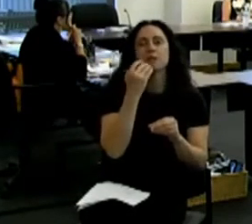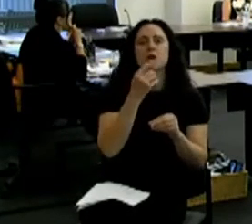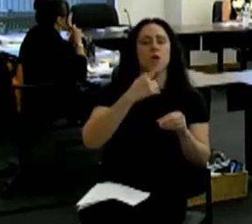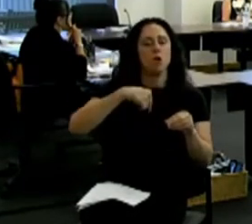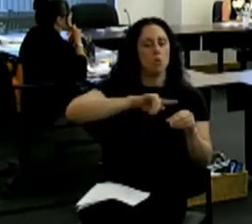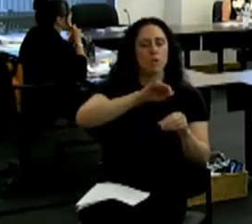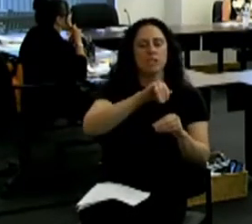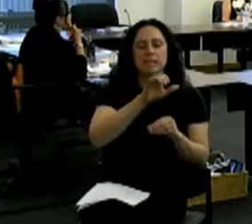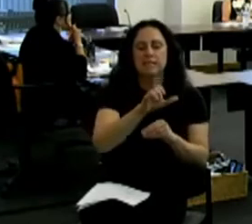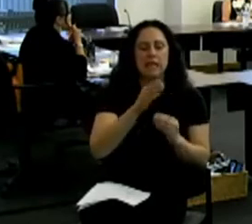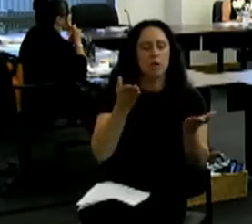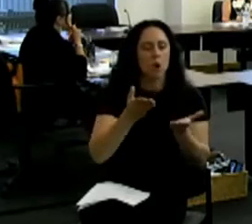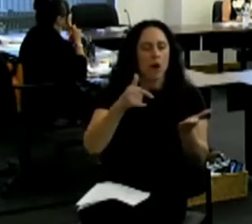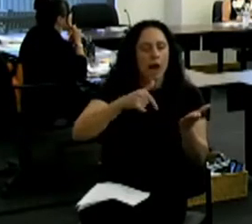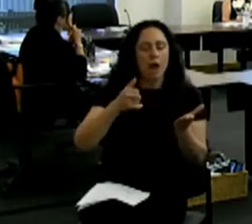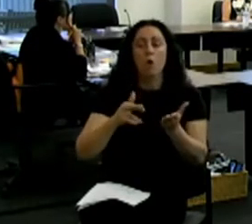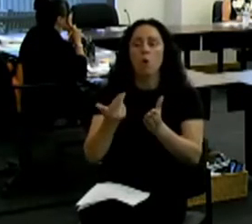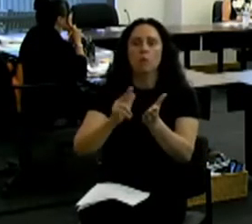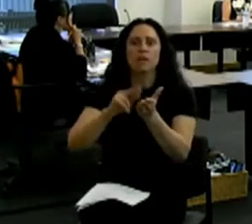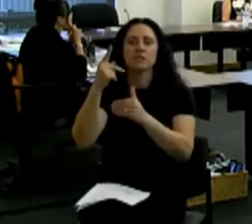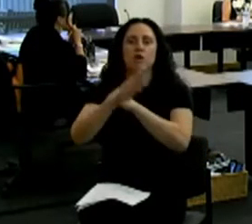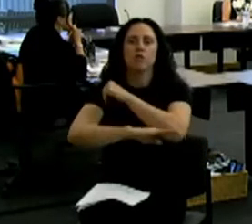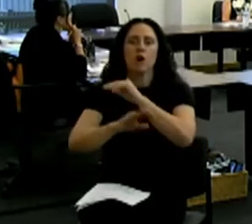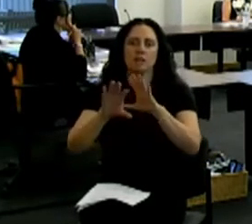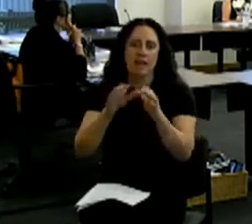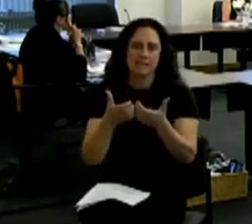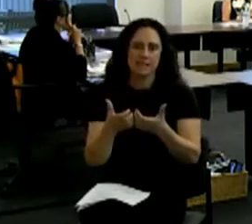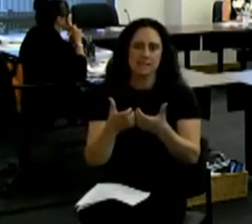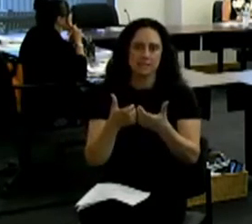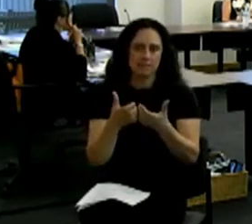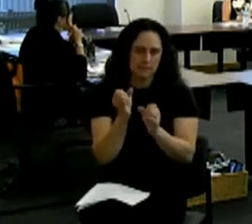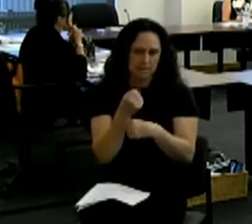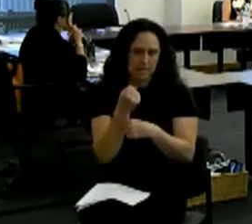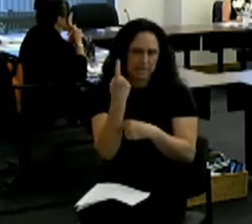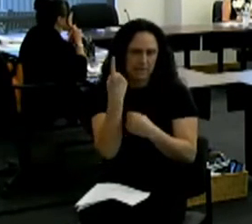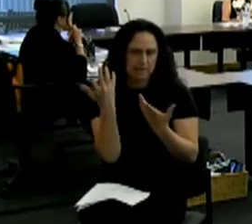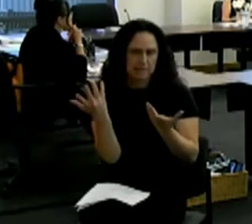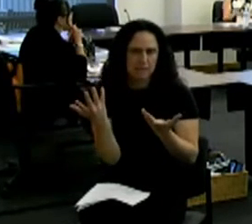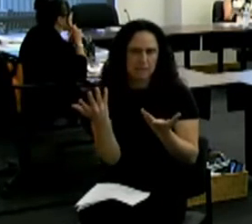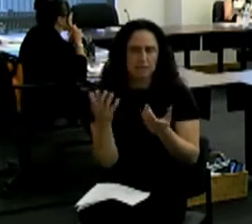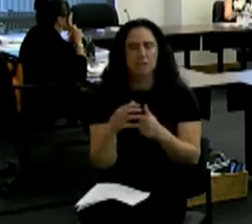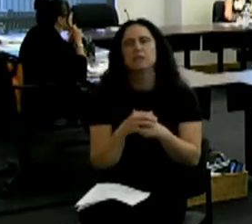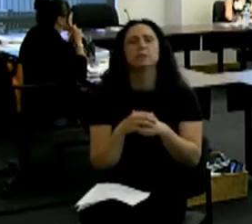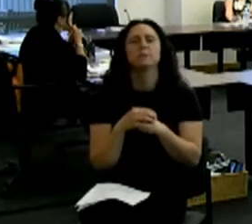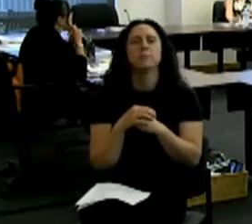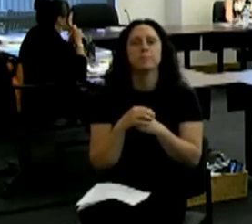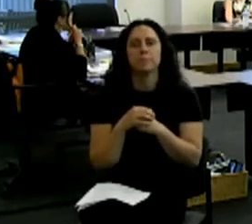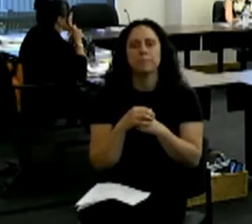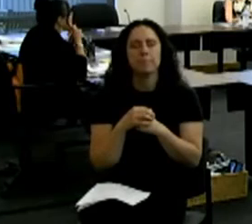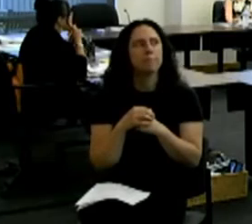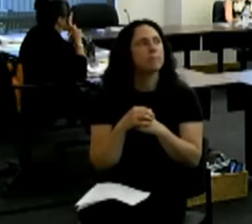College, we're here, or register for fall classes. Does that make sense? Mm-hmm. Okay.